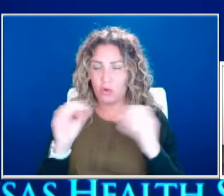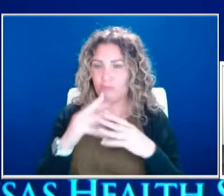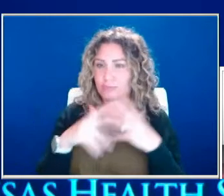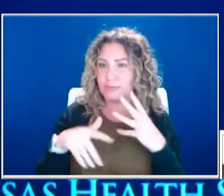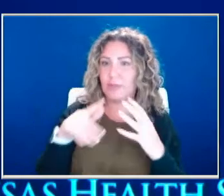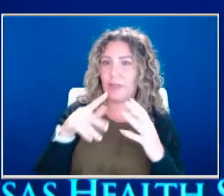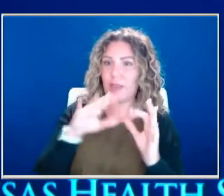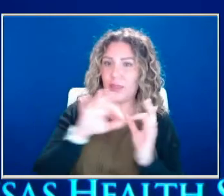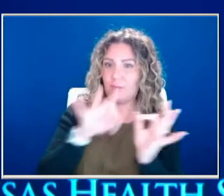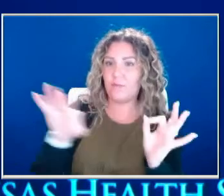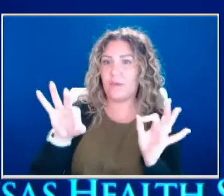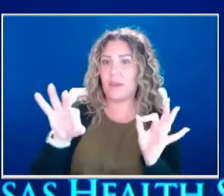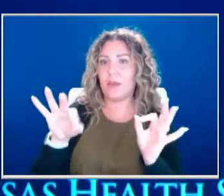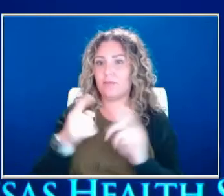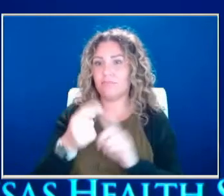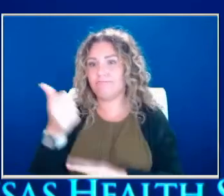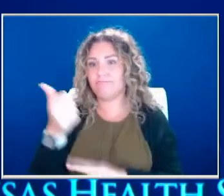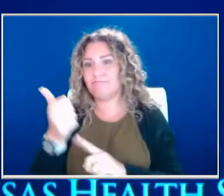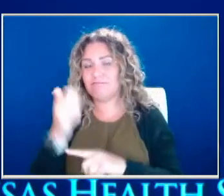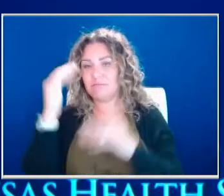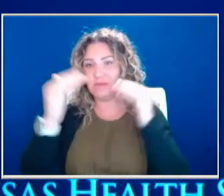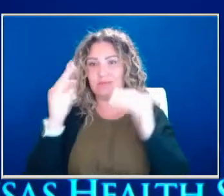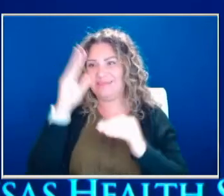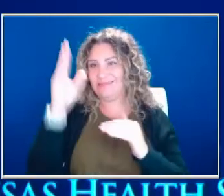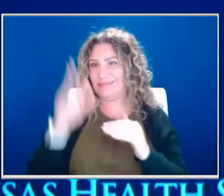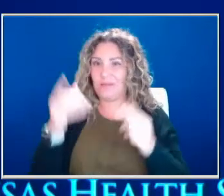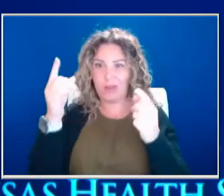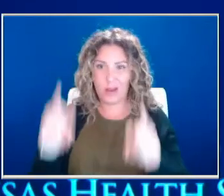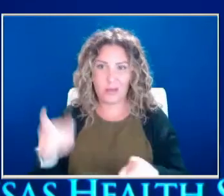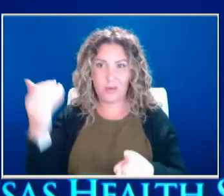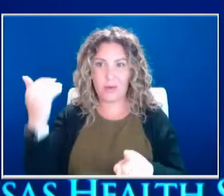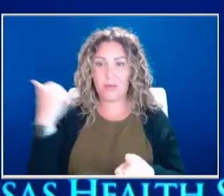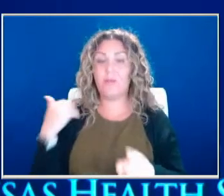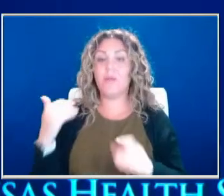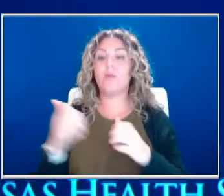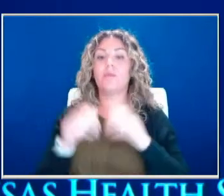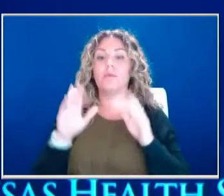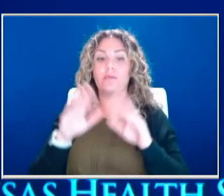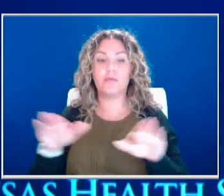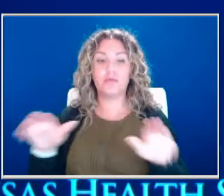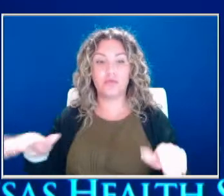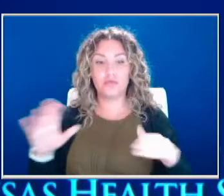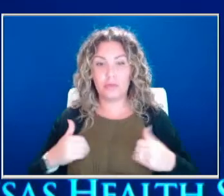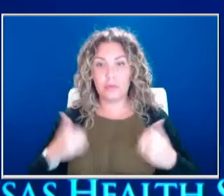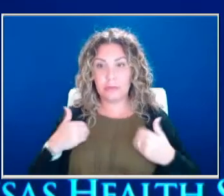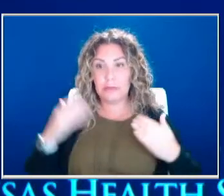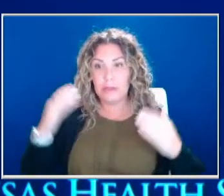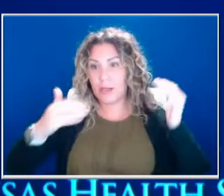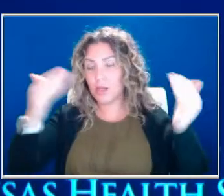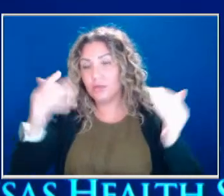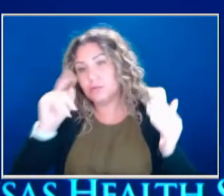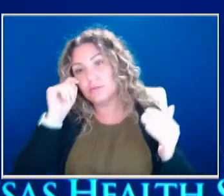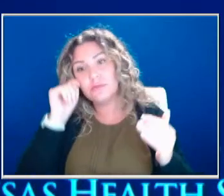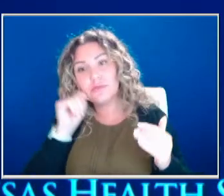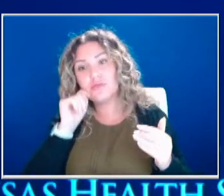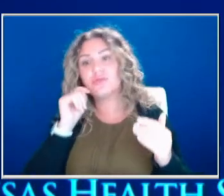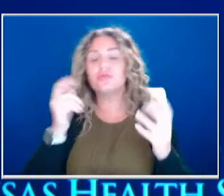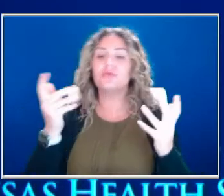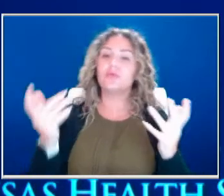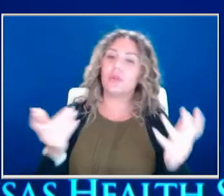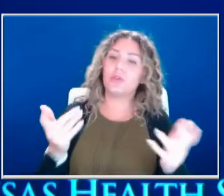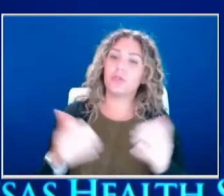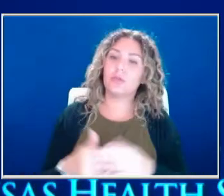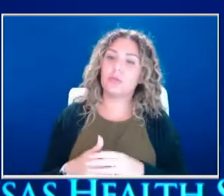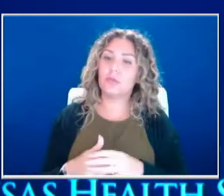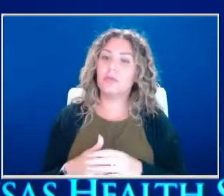never recur. We've never known that to happen. In children, young adults, teenagers, there have